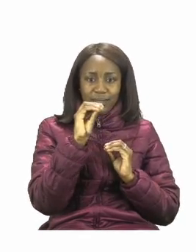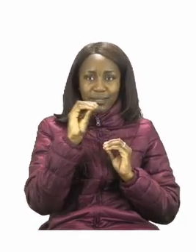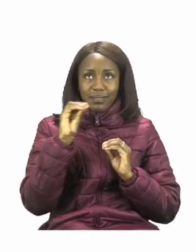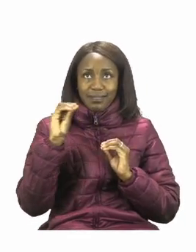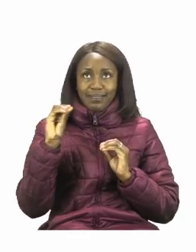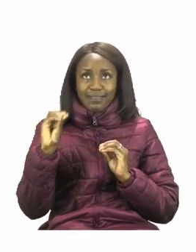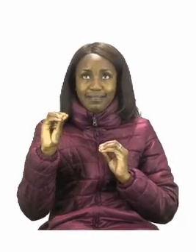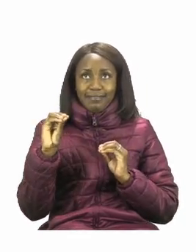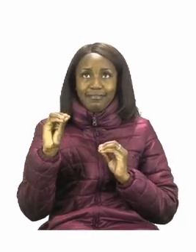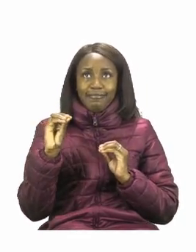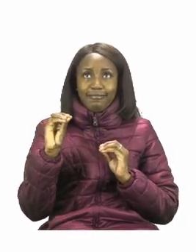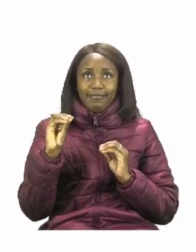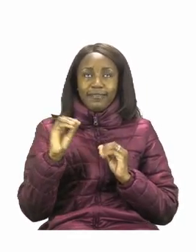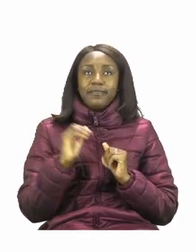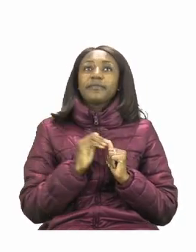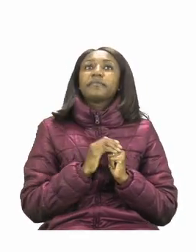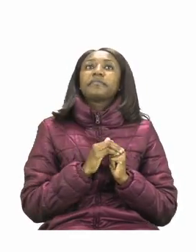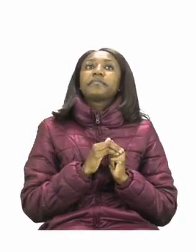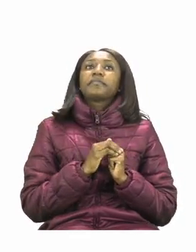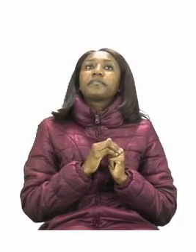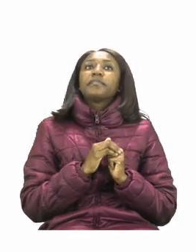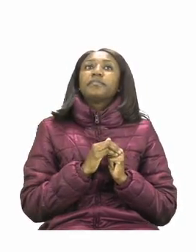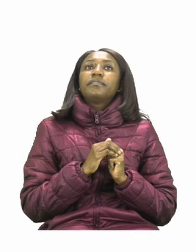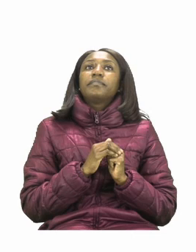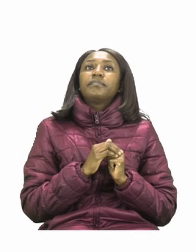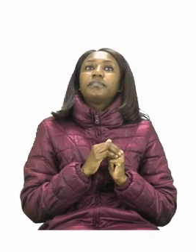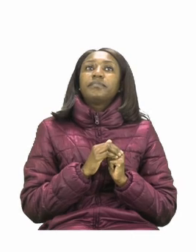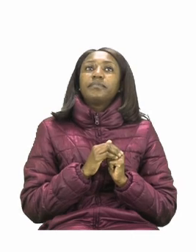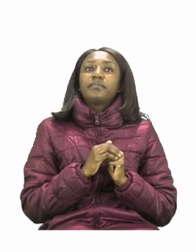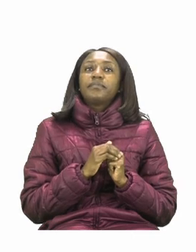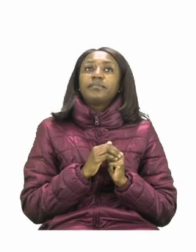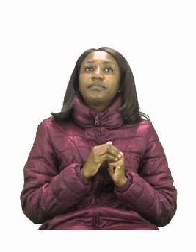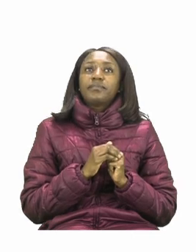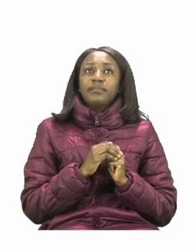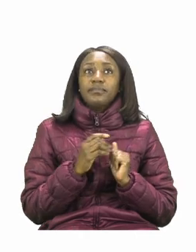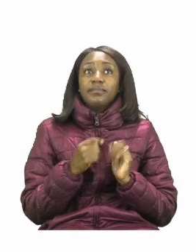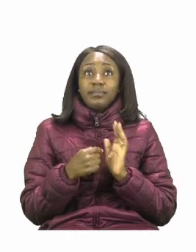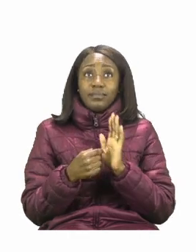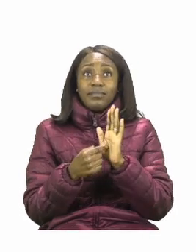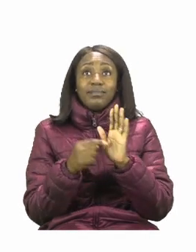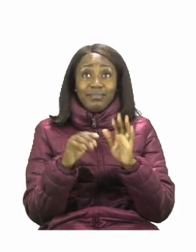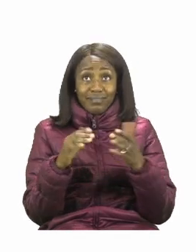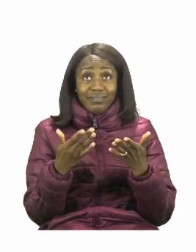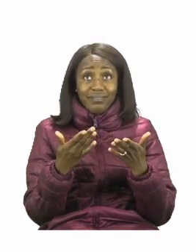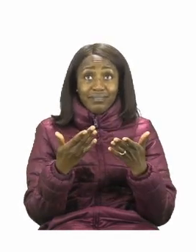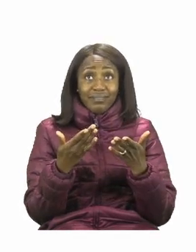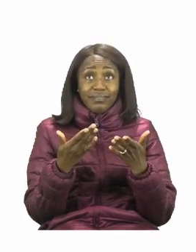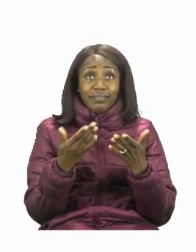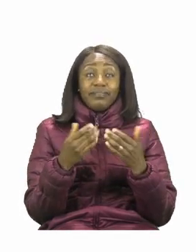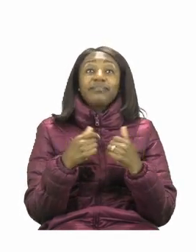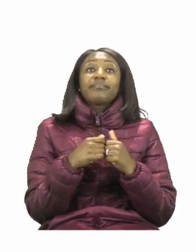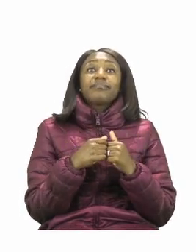value. Okay, and this is what it will look like on an abacus, the number